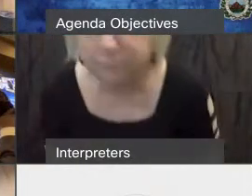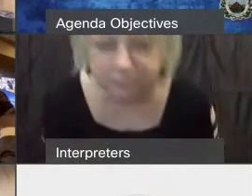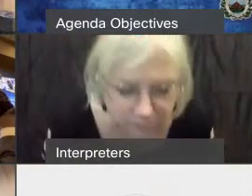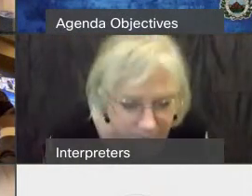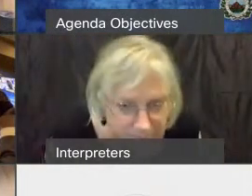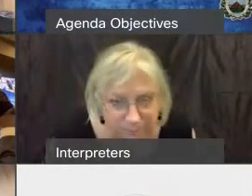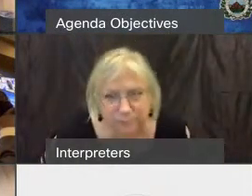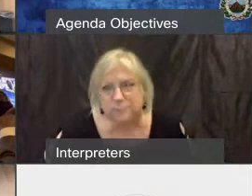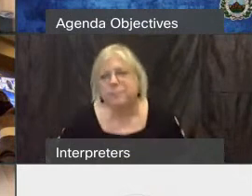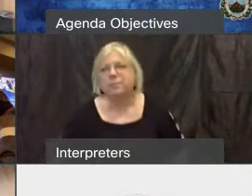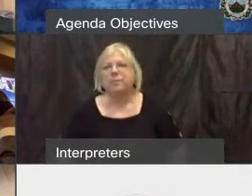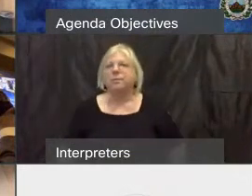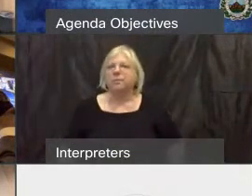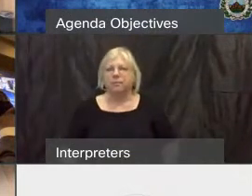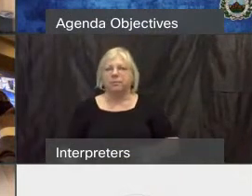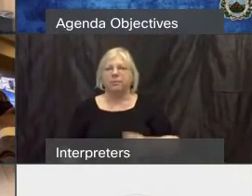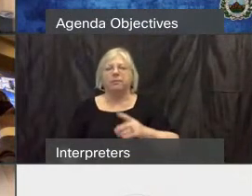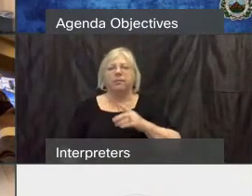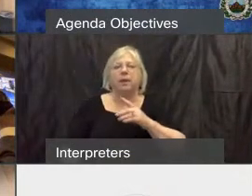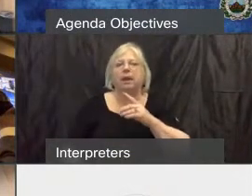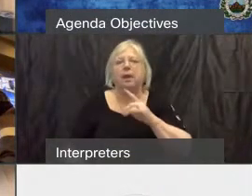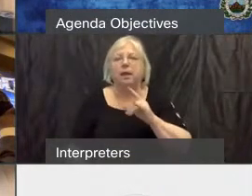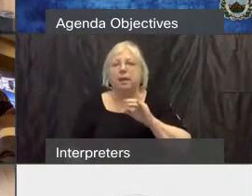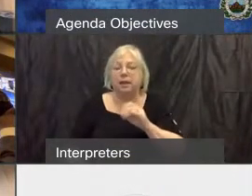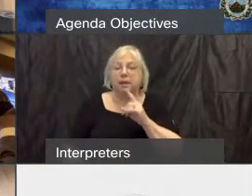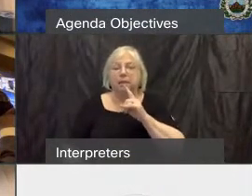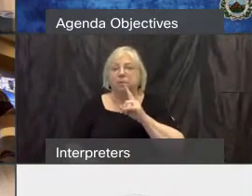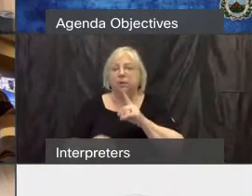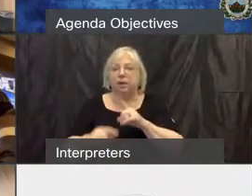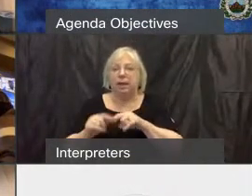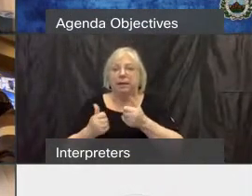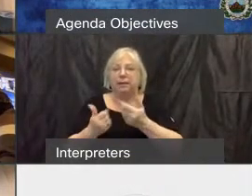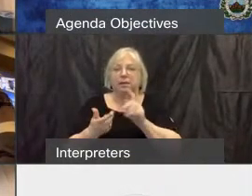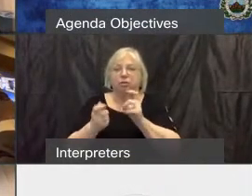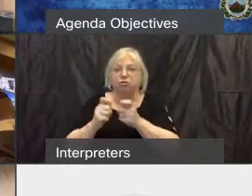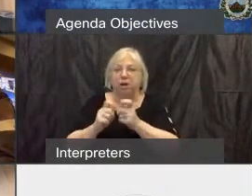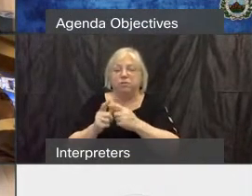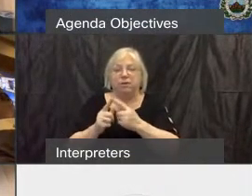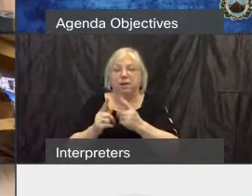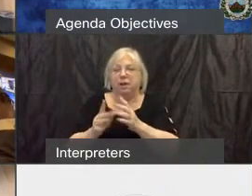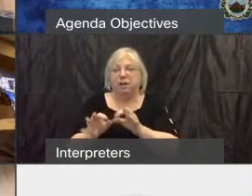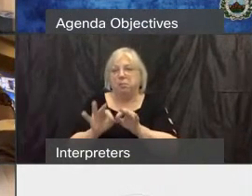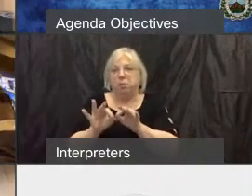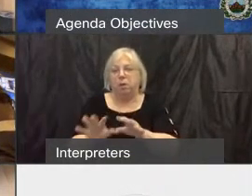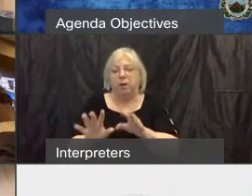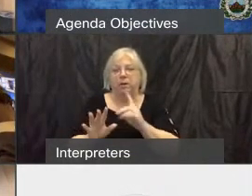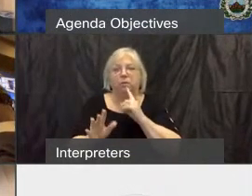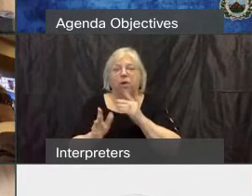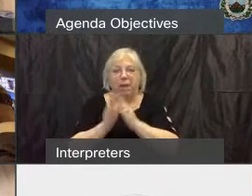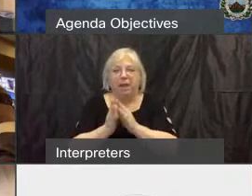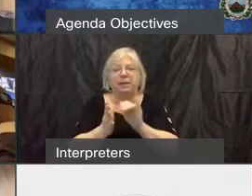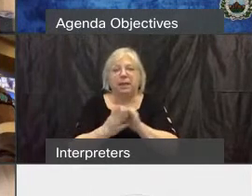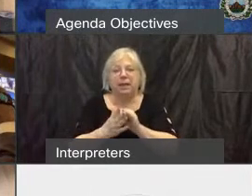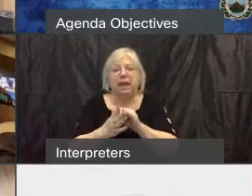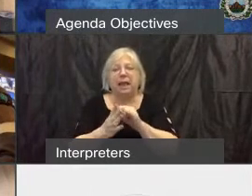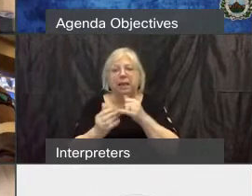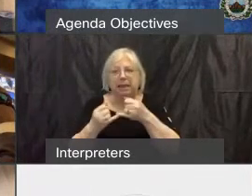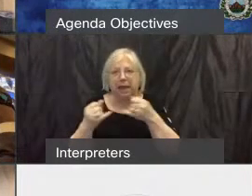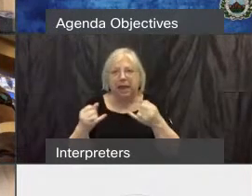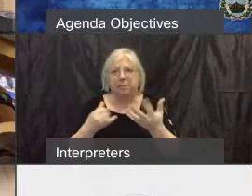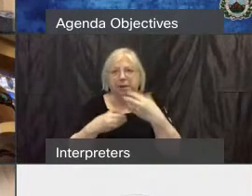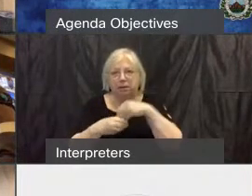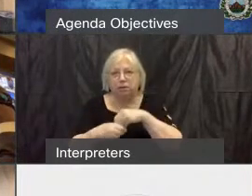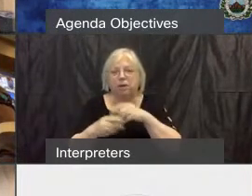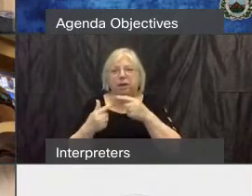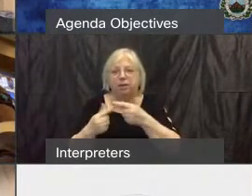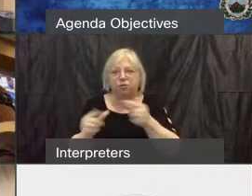There's no point to this. This is pointless. So I'm asking for that line item to be included in the general fund budget. However you